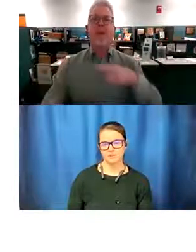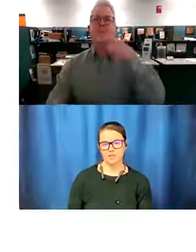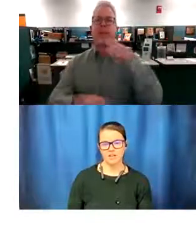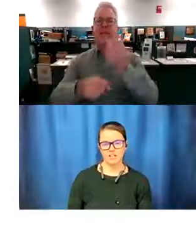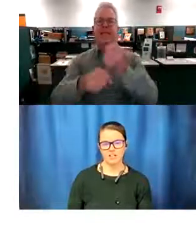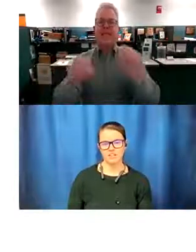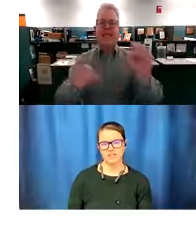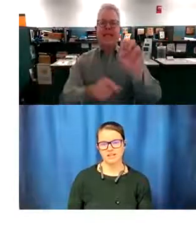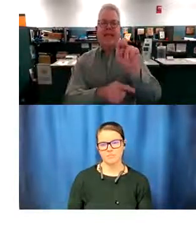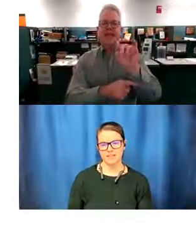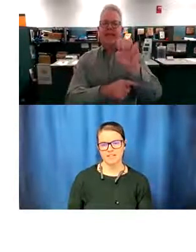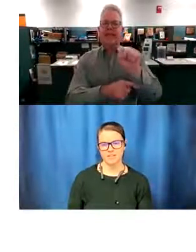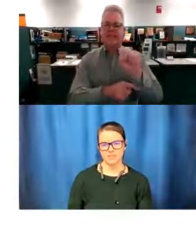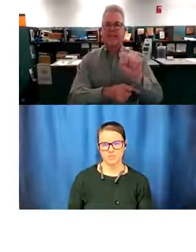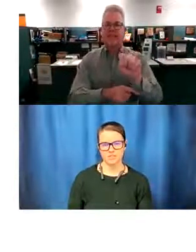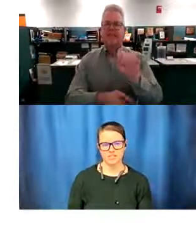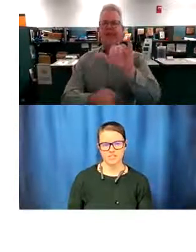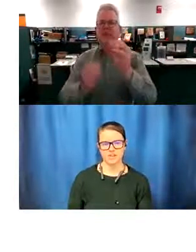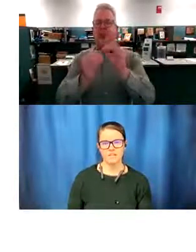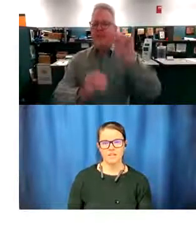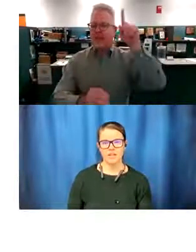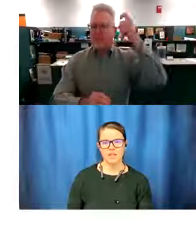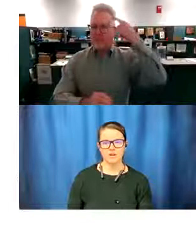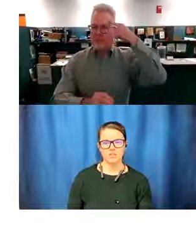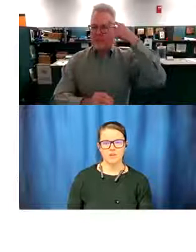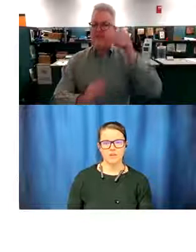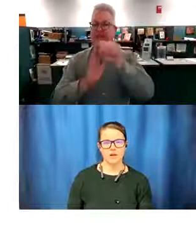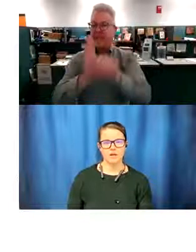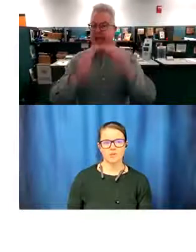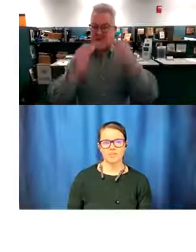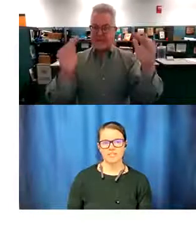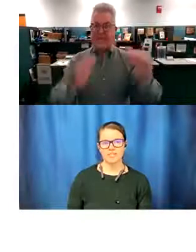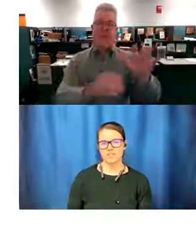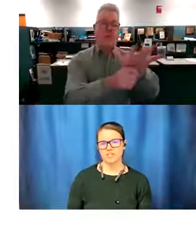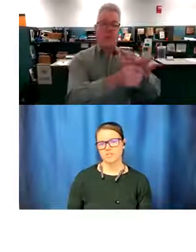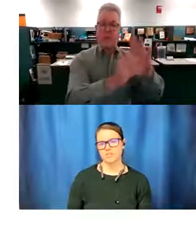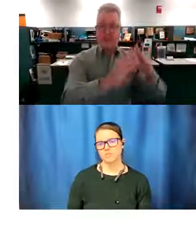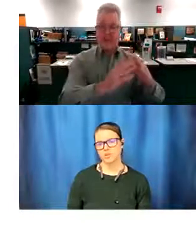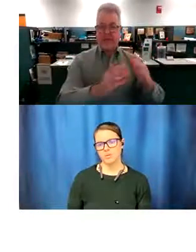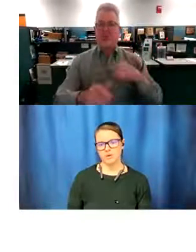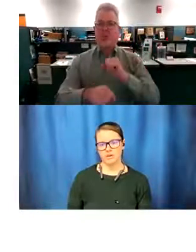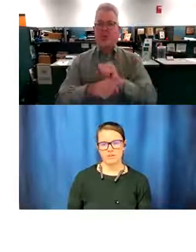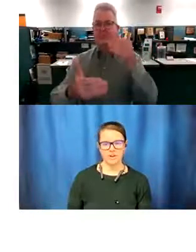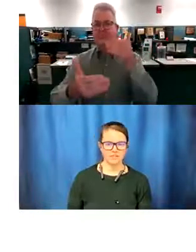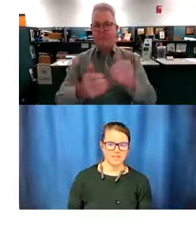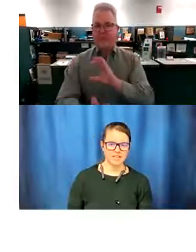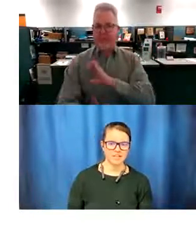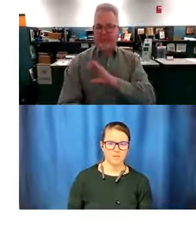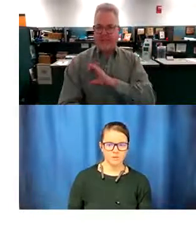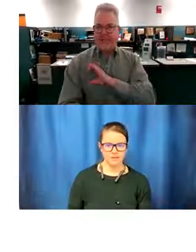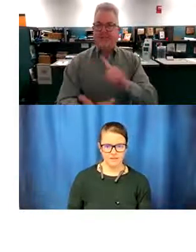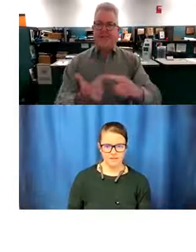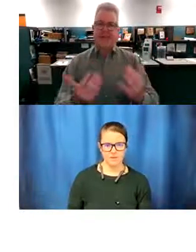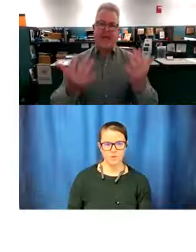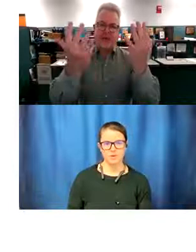available technology that impacts 911 services. And also public safety entities is a lot more government and